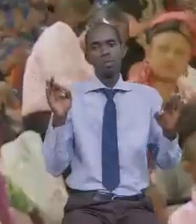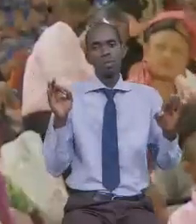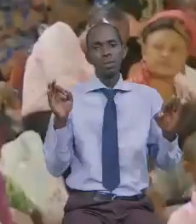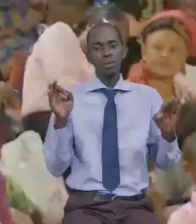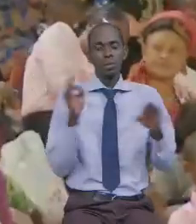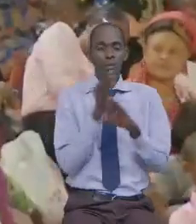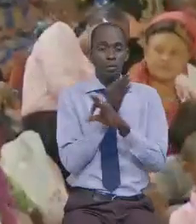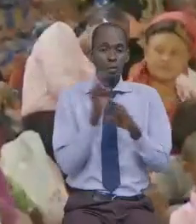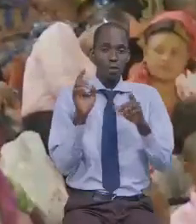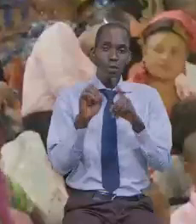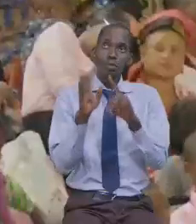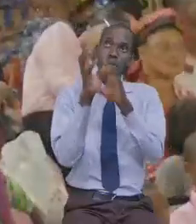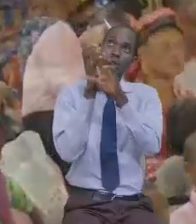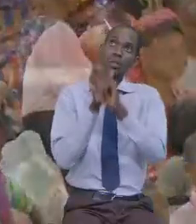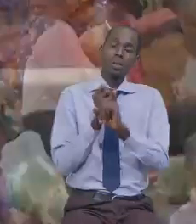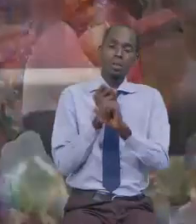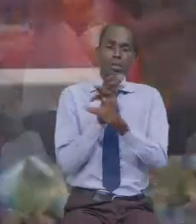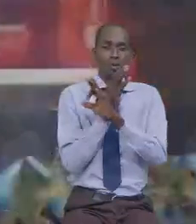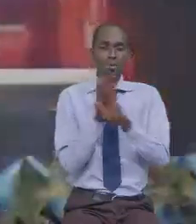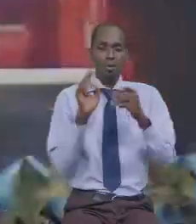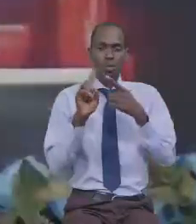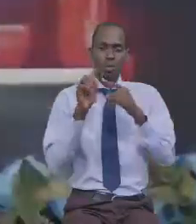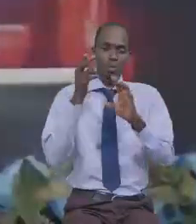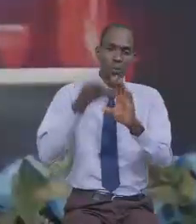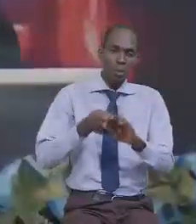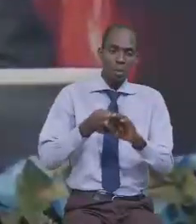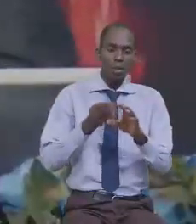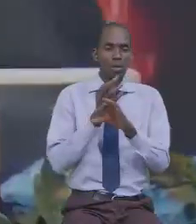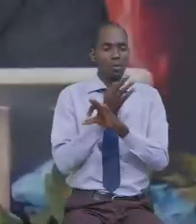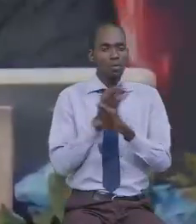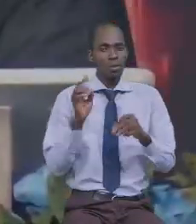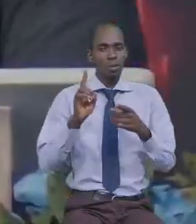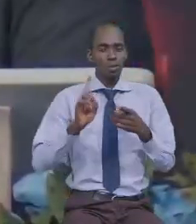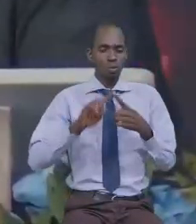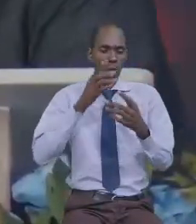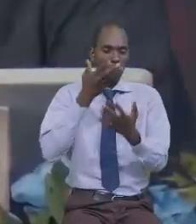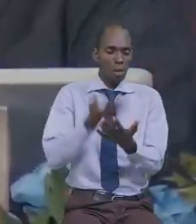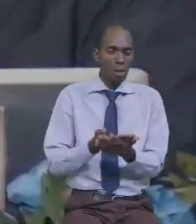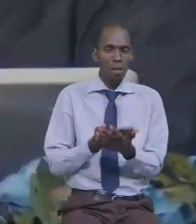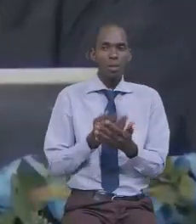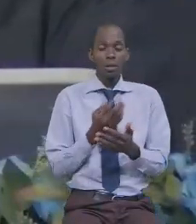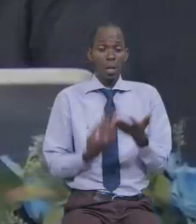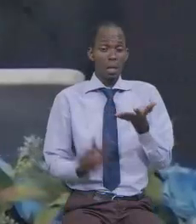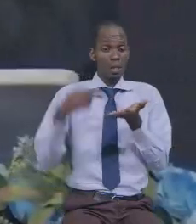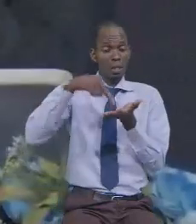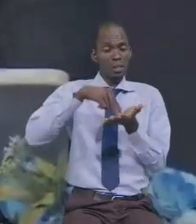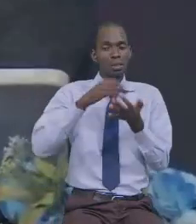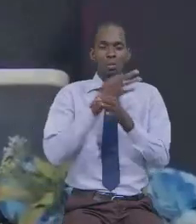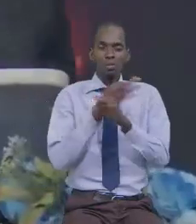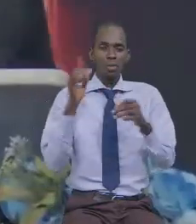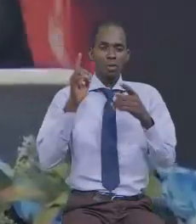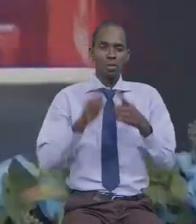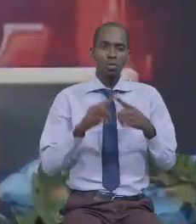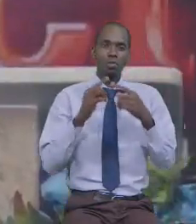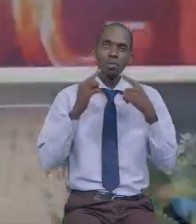Free to partake. I'm free to arrive. I'm free to achieve.